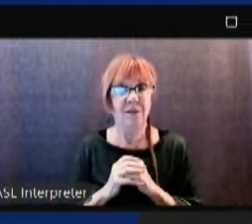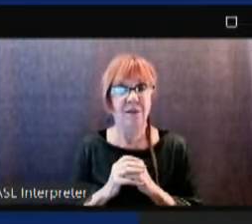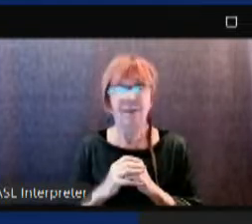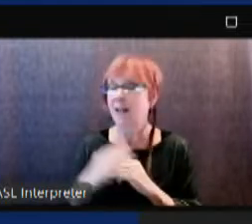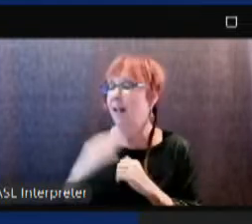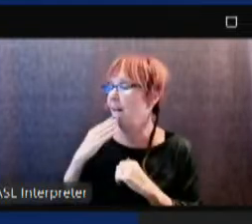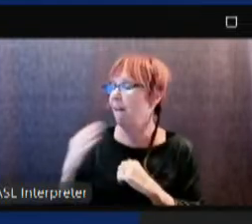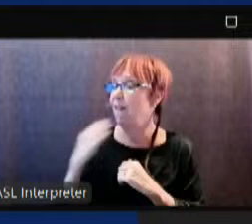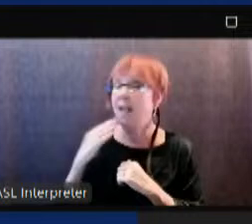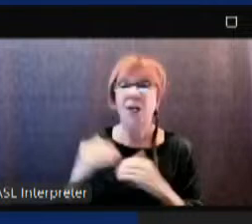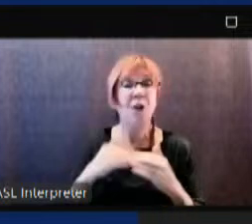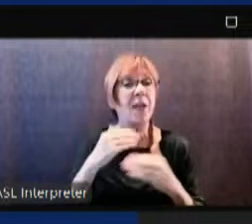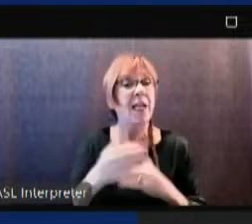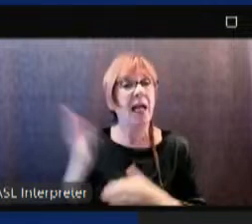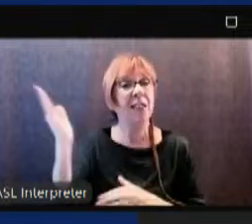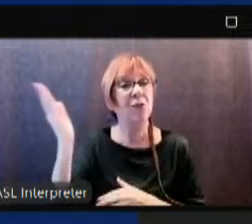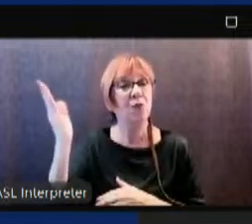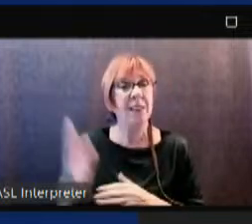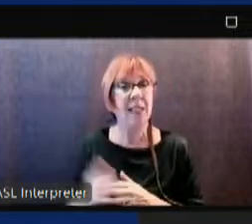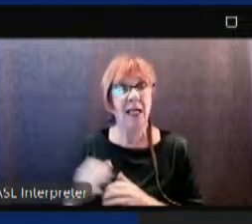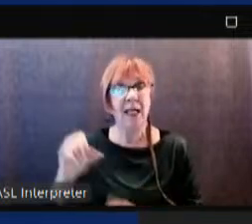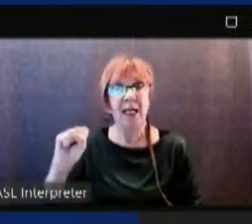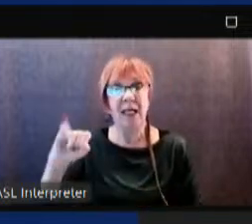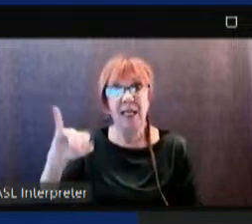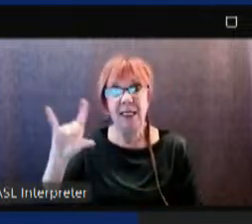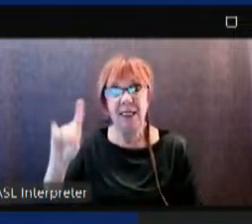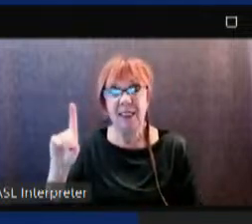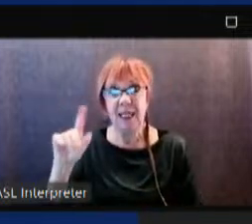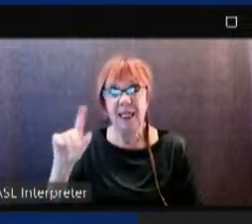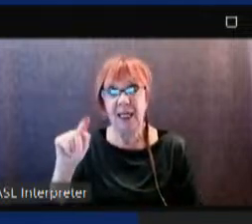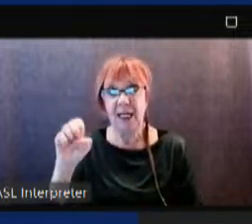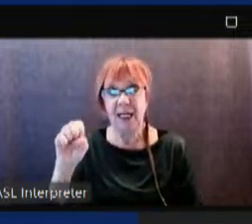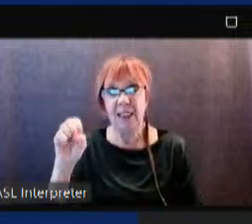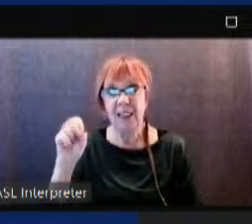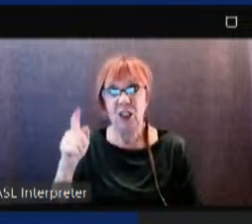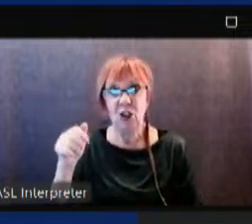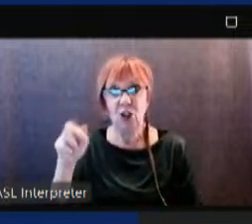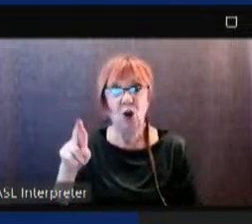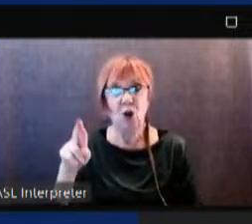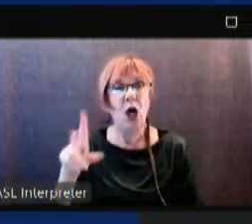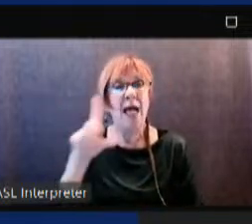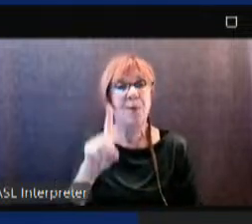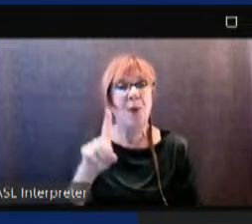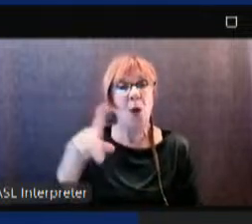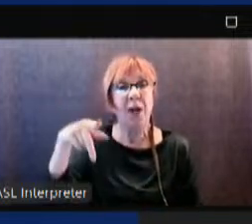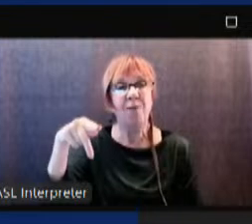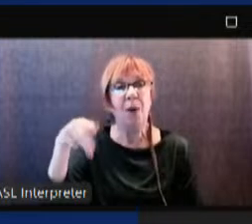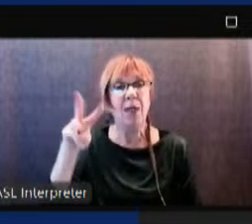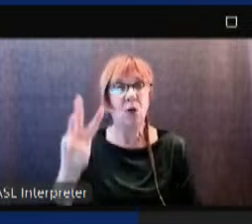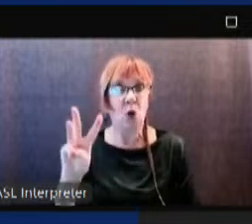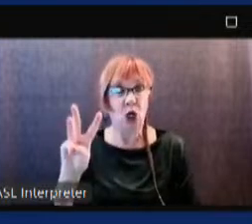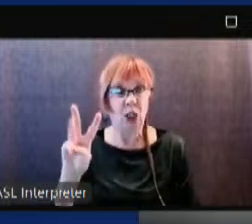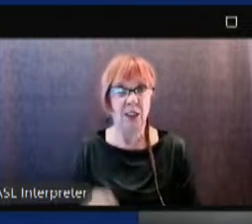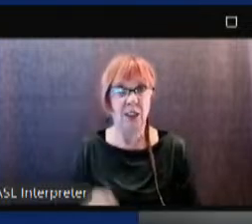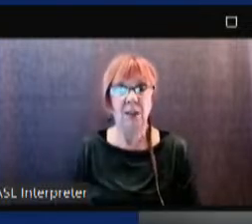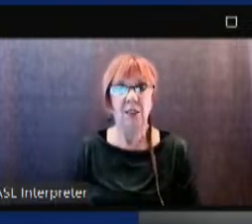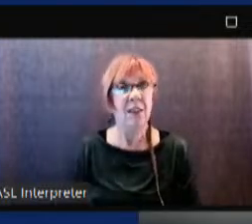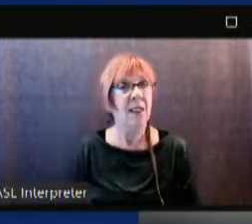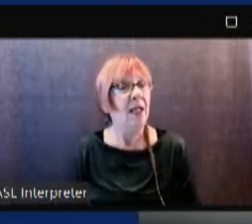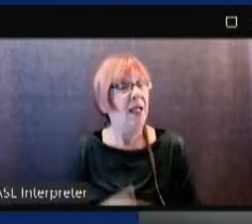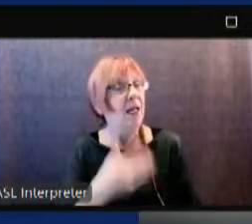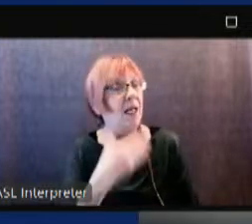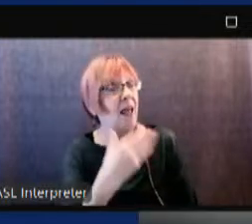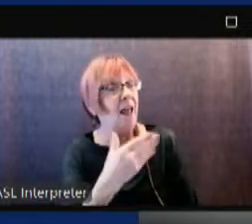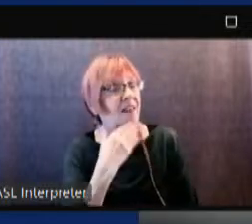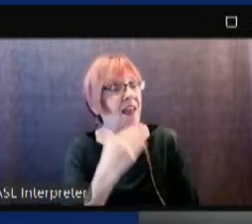Thank you. Our next presenter is Sid Tesoro with the Department of Public Works. Sid, the floor is yours. Thank you. So there's